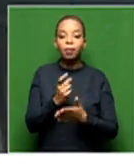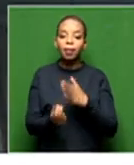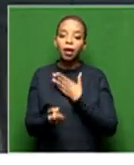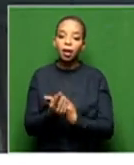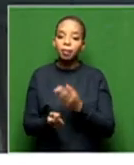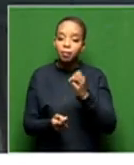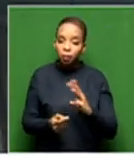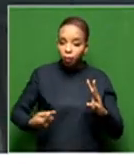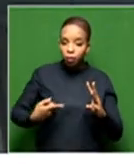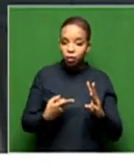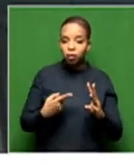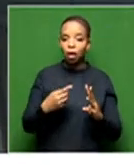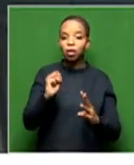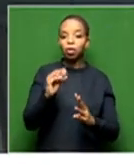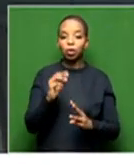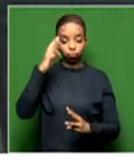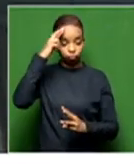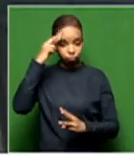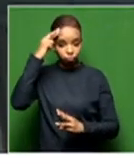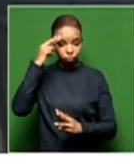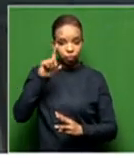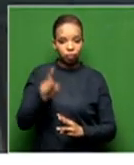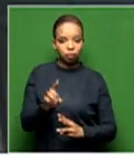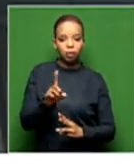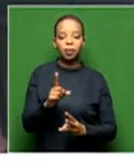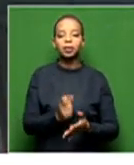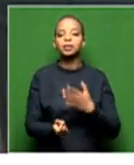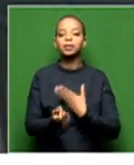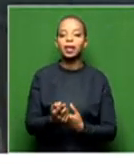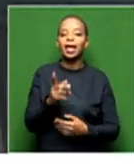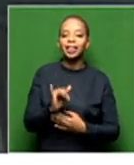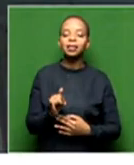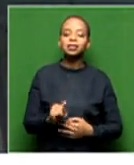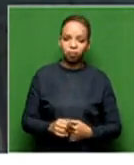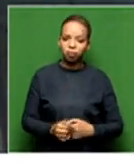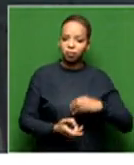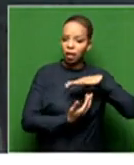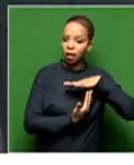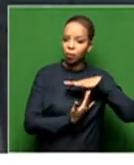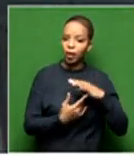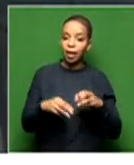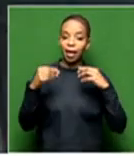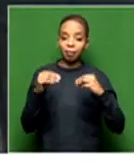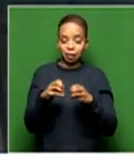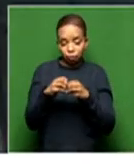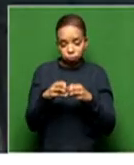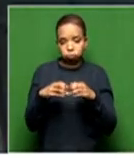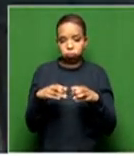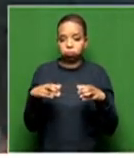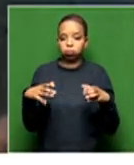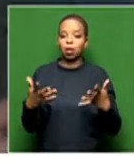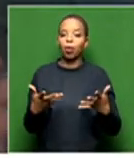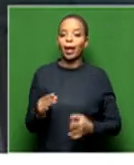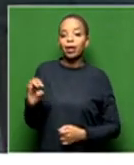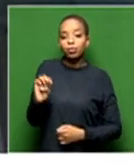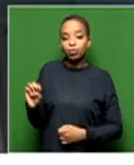is a real accelerator for young science-based companies that are willing to grow their business in France and Europe.